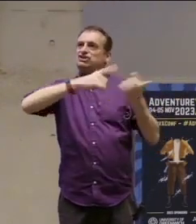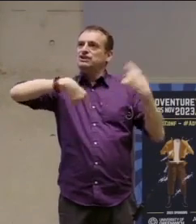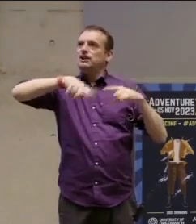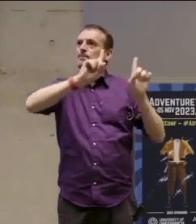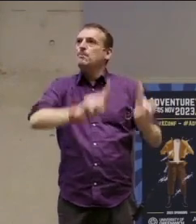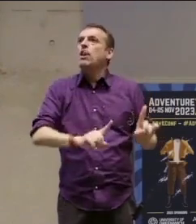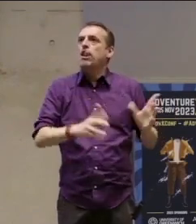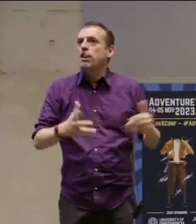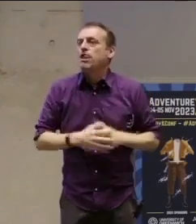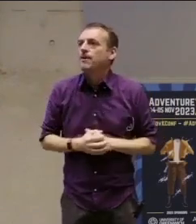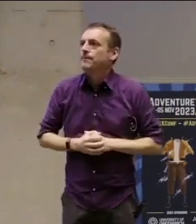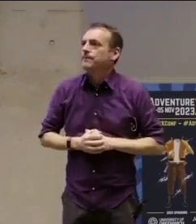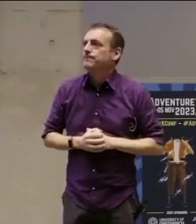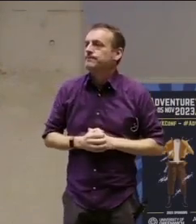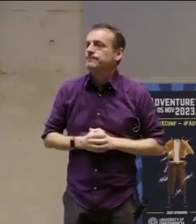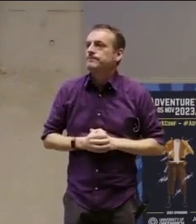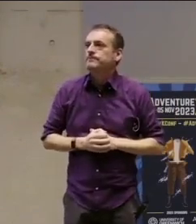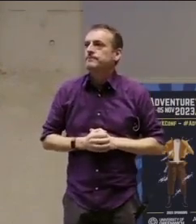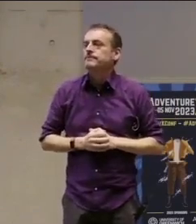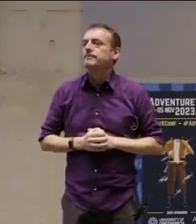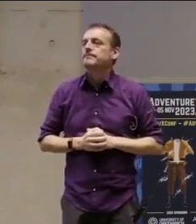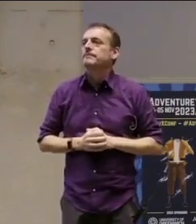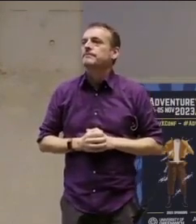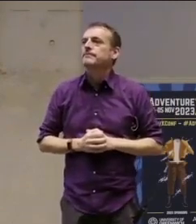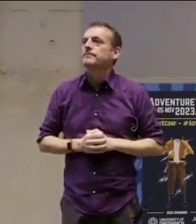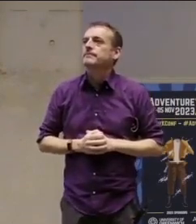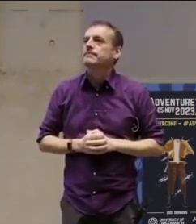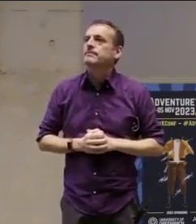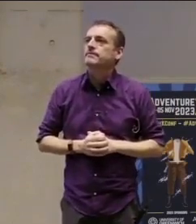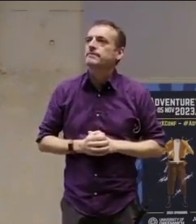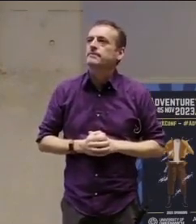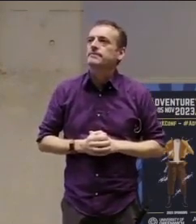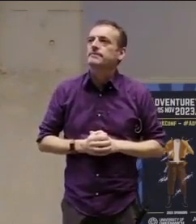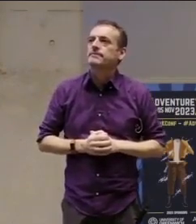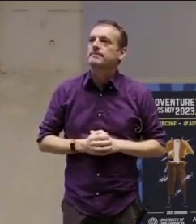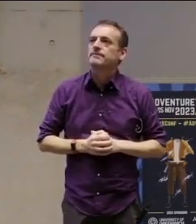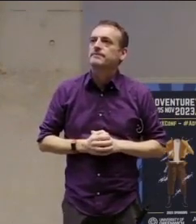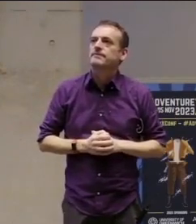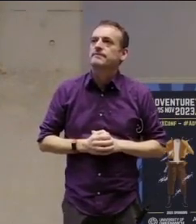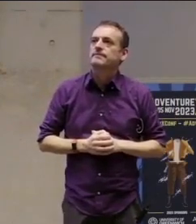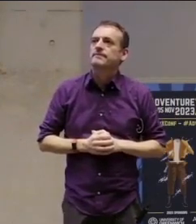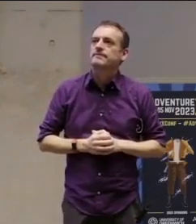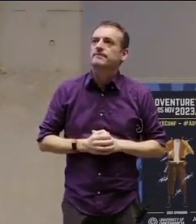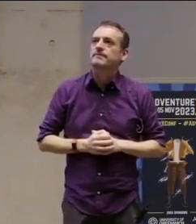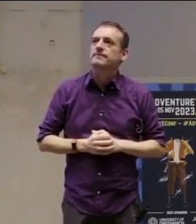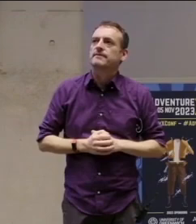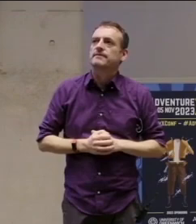There's a question over there. Oh, I'll send that to you.